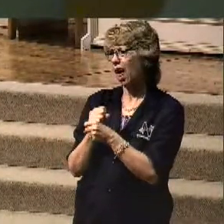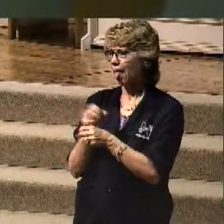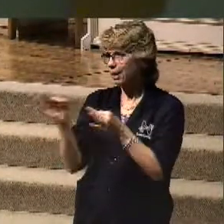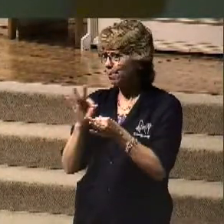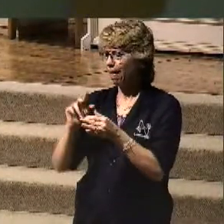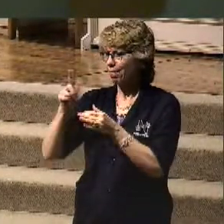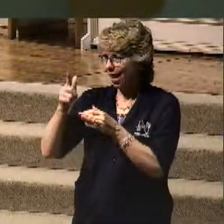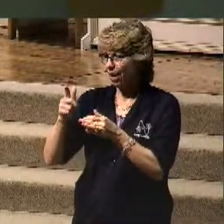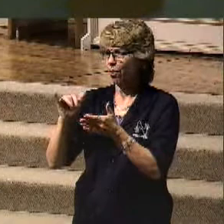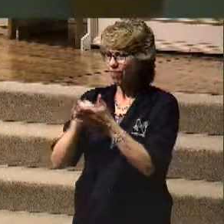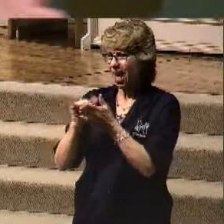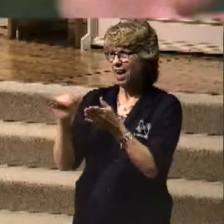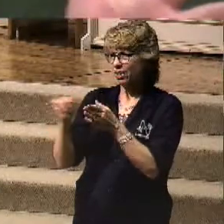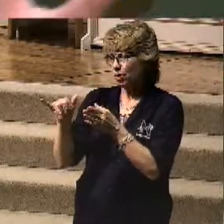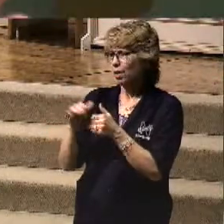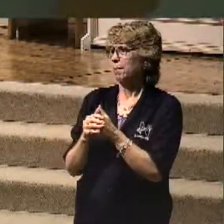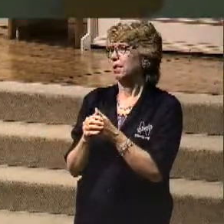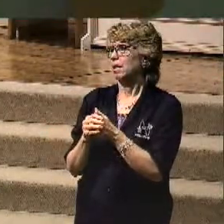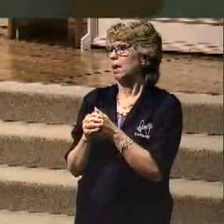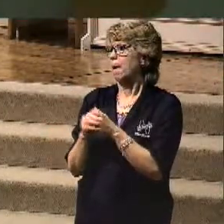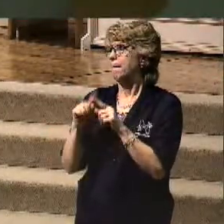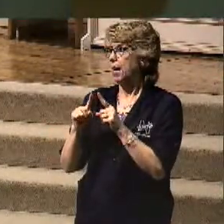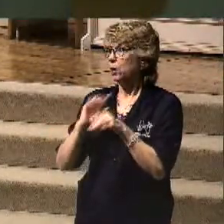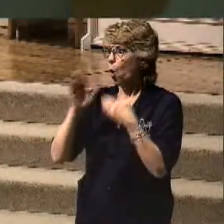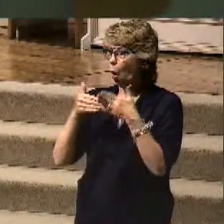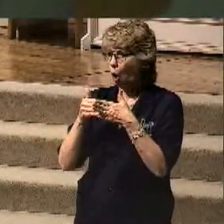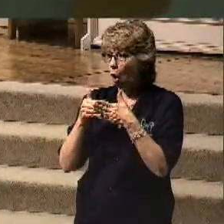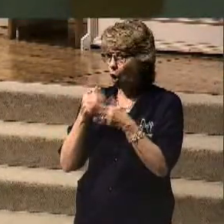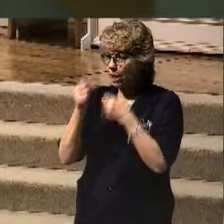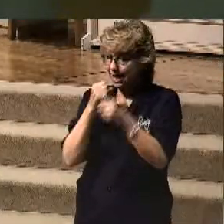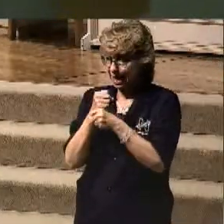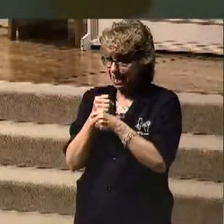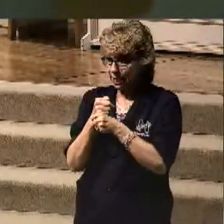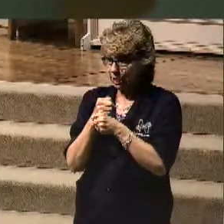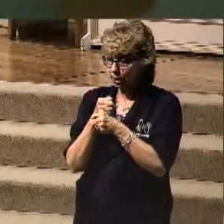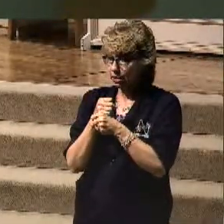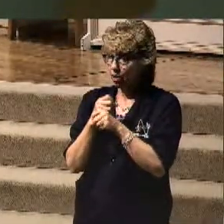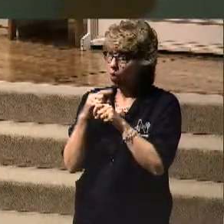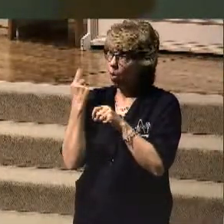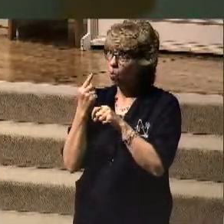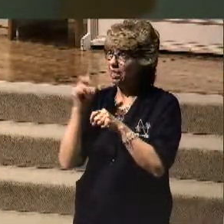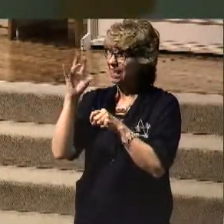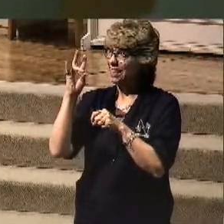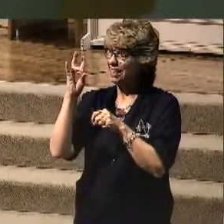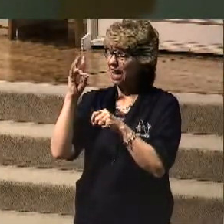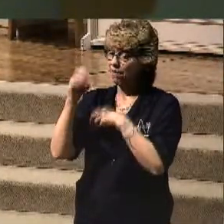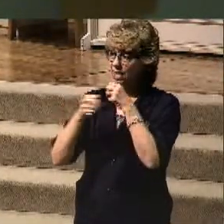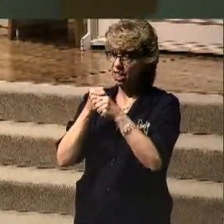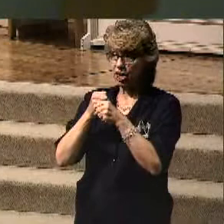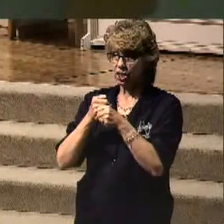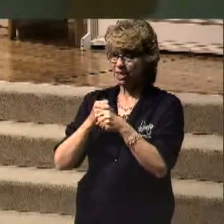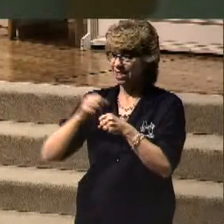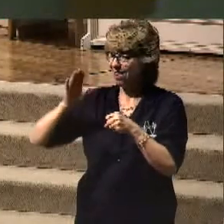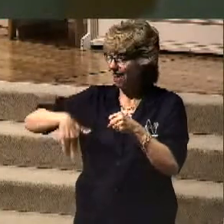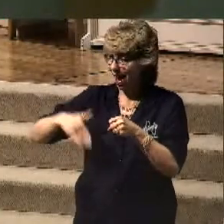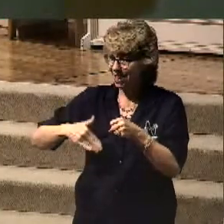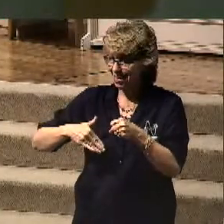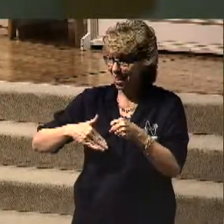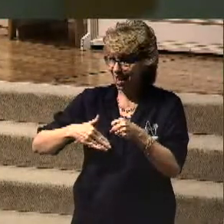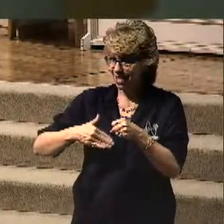only all of those years except for 7 years were fulfilled. And Daniel